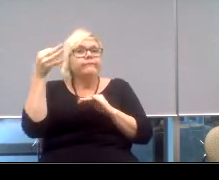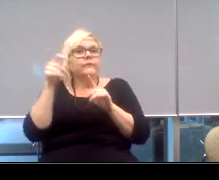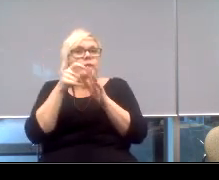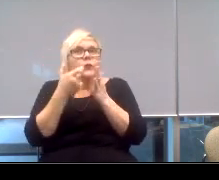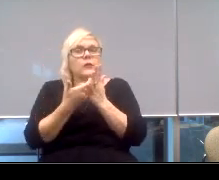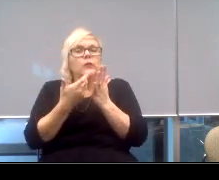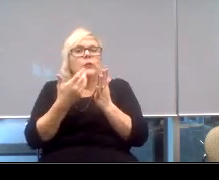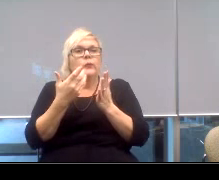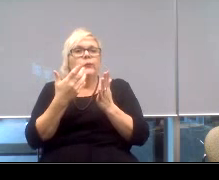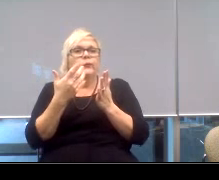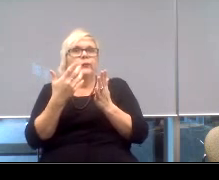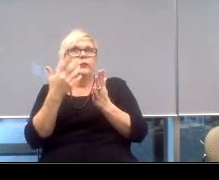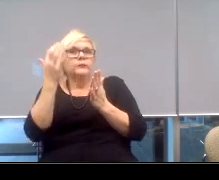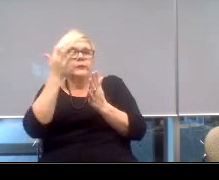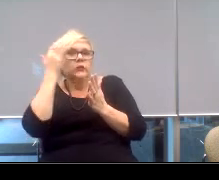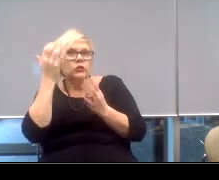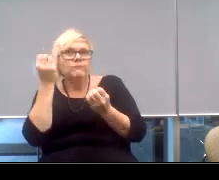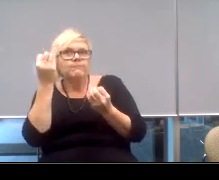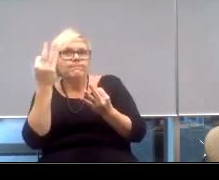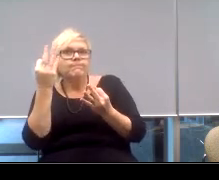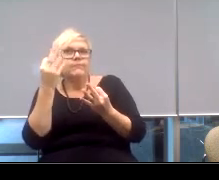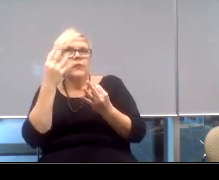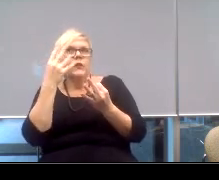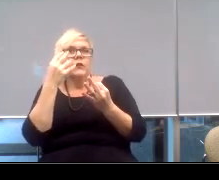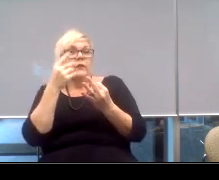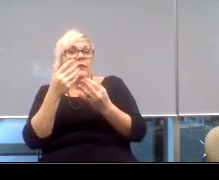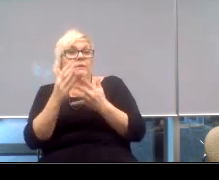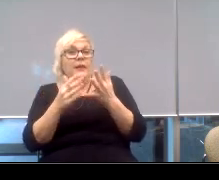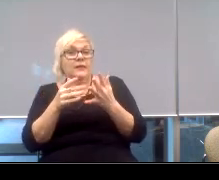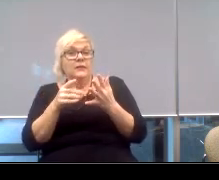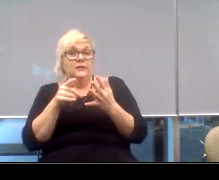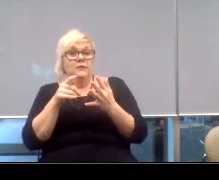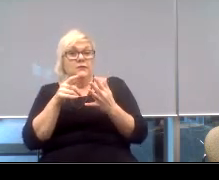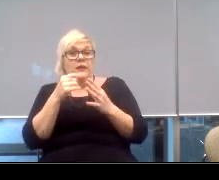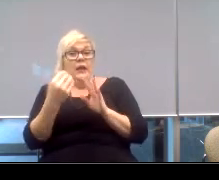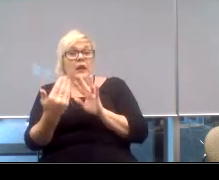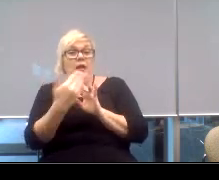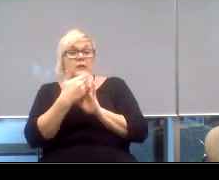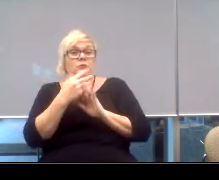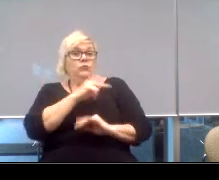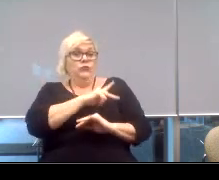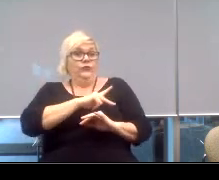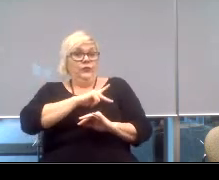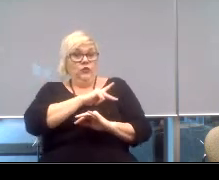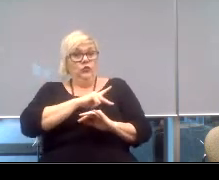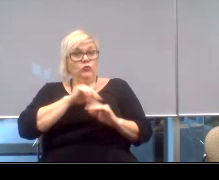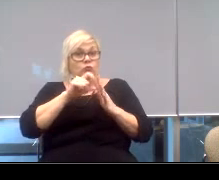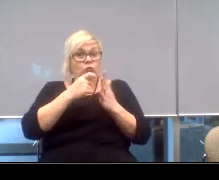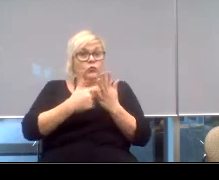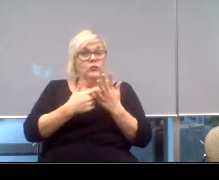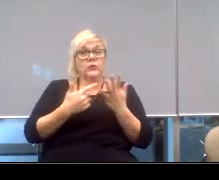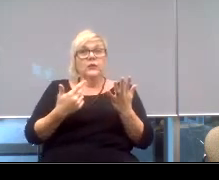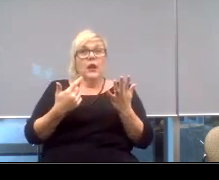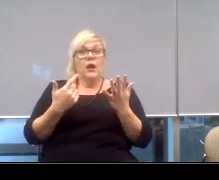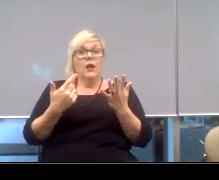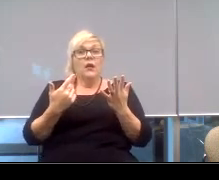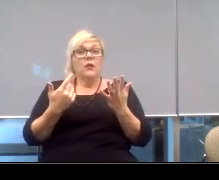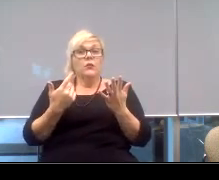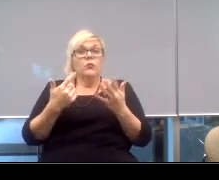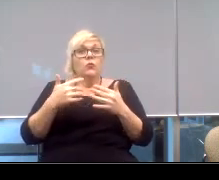experienced with their disability. You can understand this saves travel, it saves disruption, and it can also mean that the people assisting